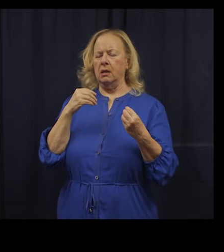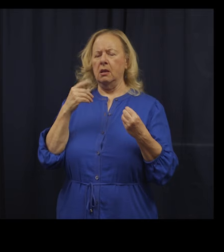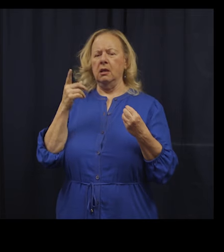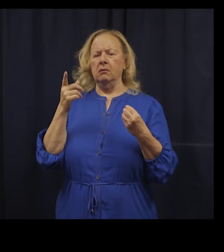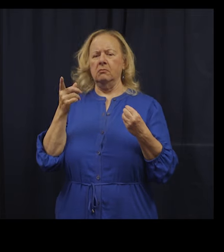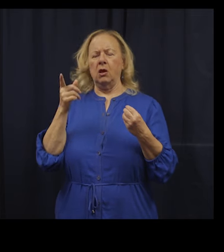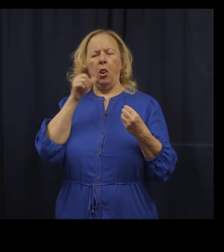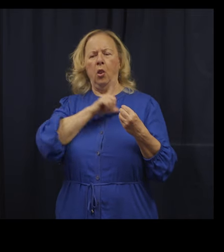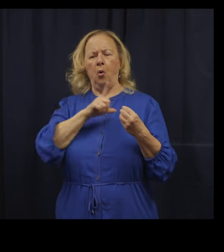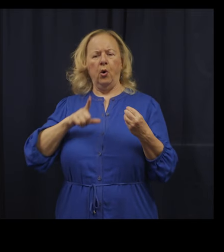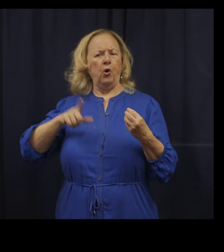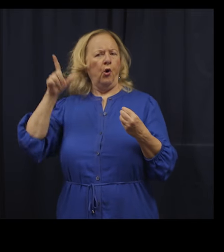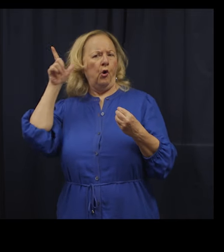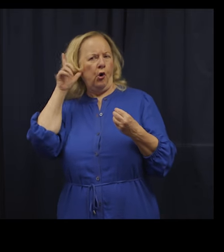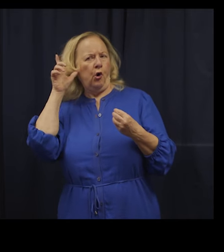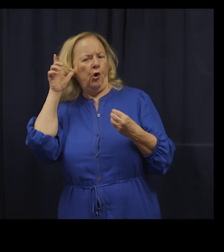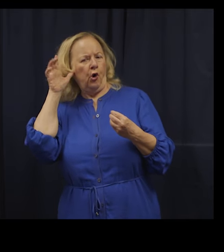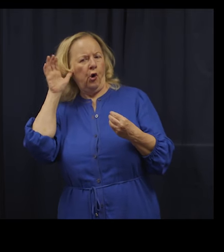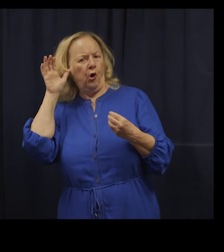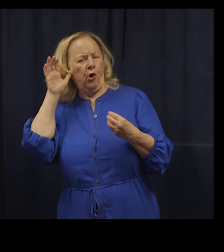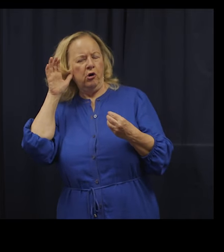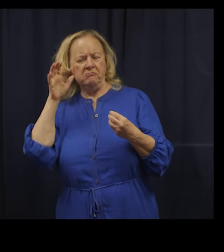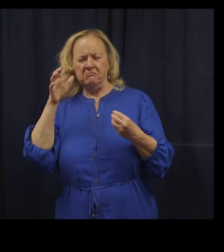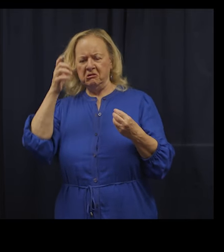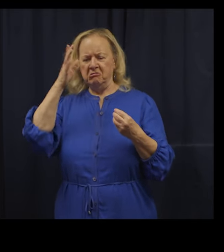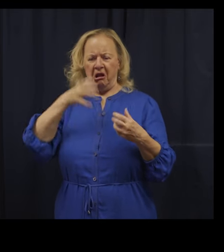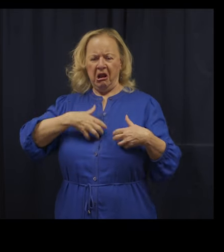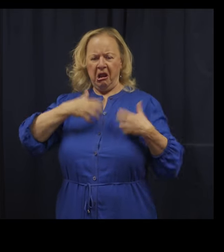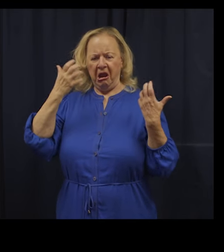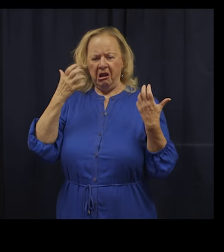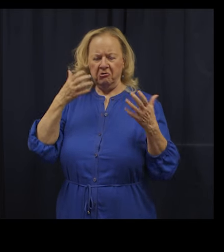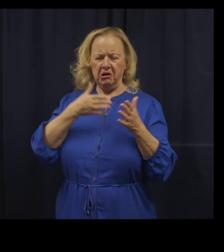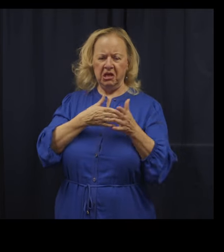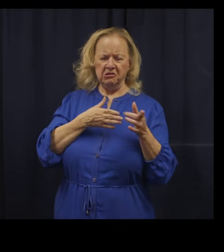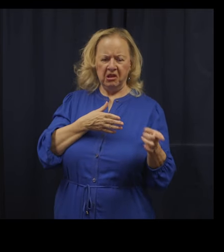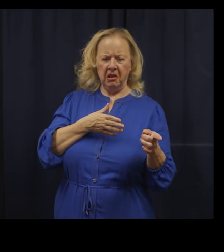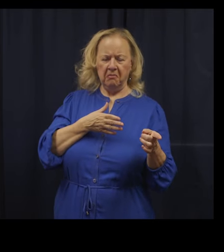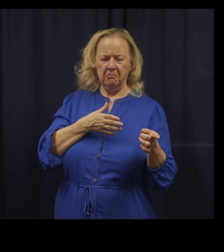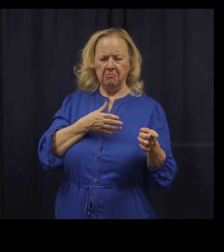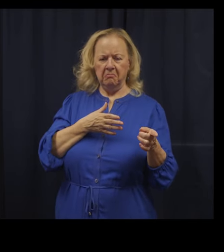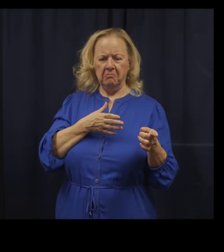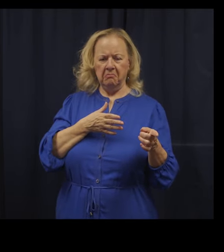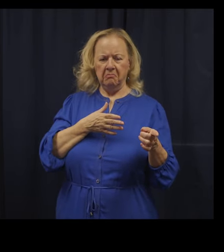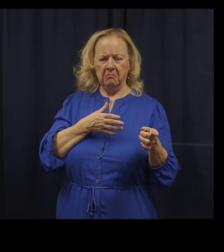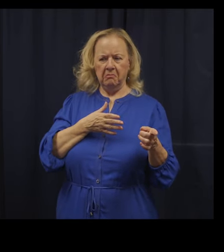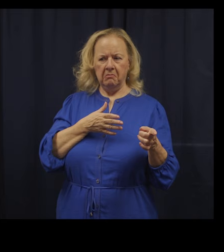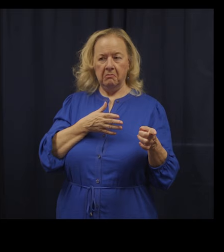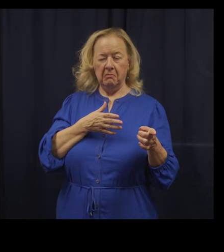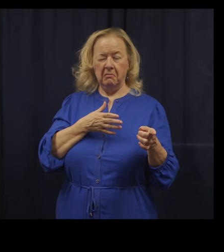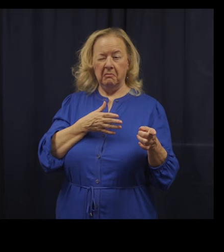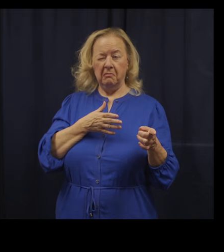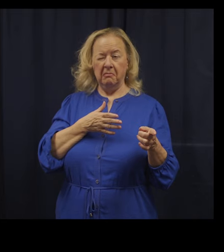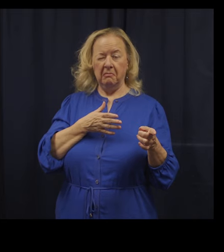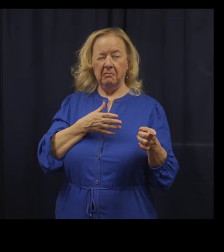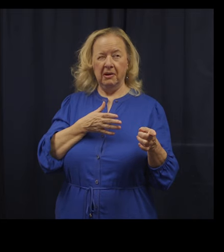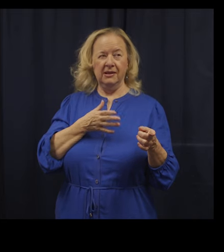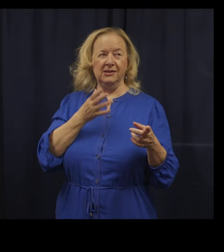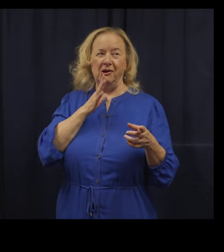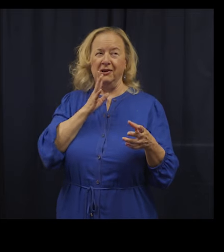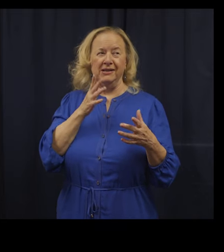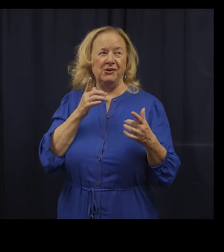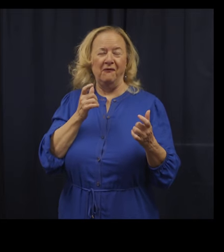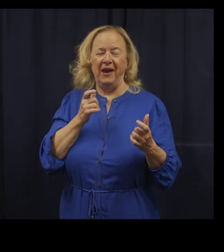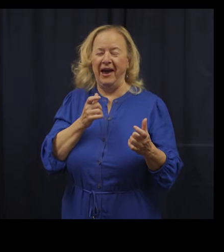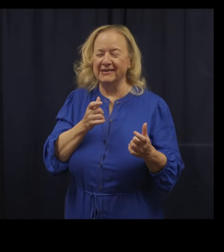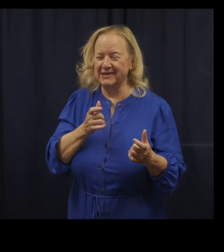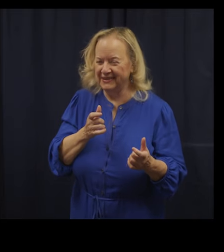the Lord heard it. And so the anger of the Lord was kindled against them, and he departed. When the cloud removed from over the tent, behold, Miriam was leprous like